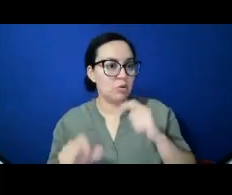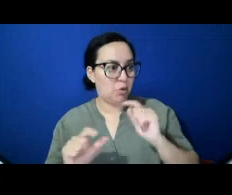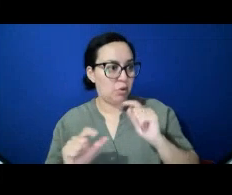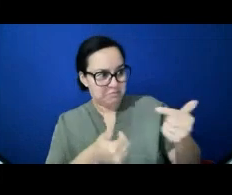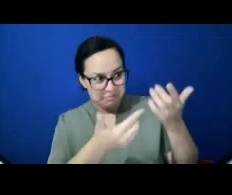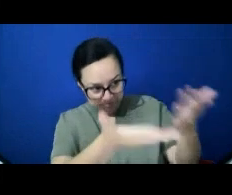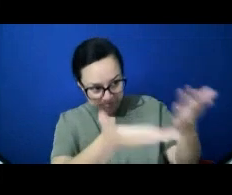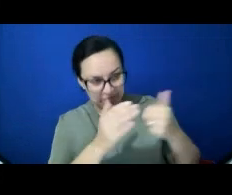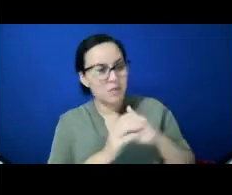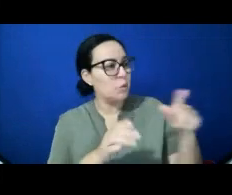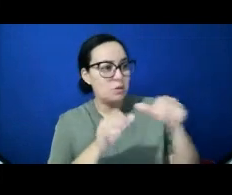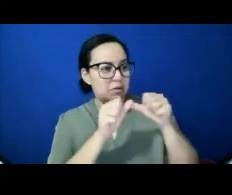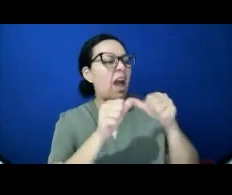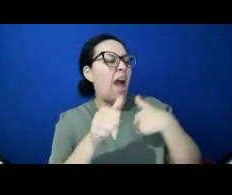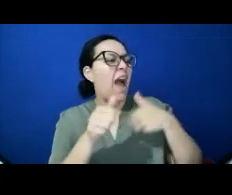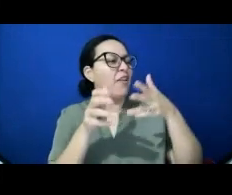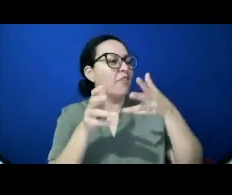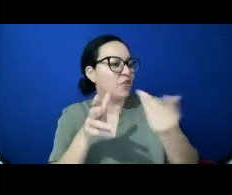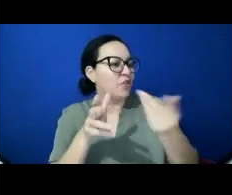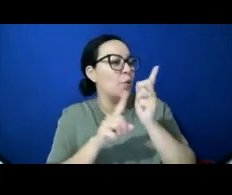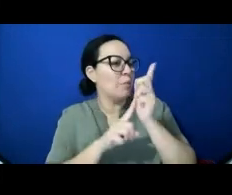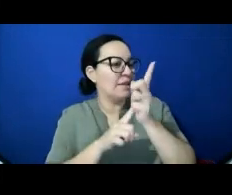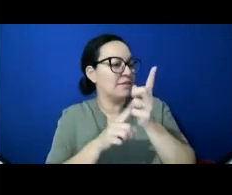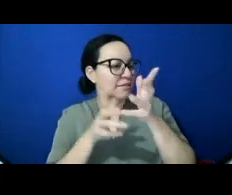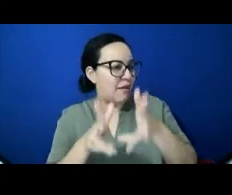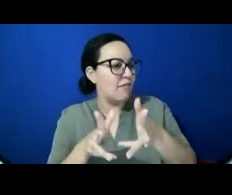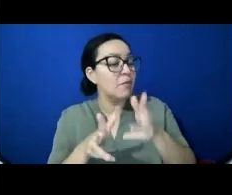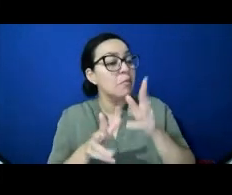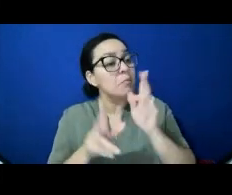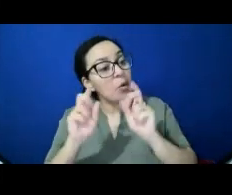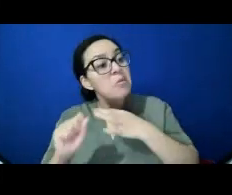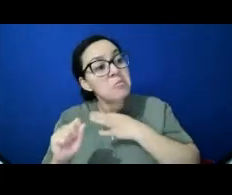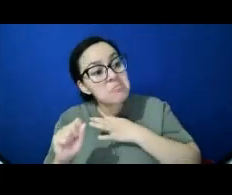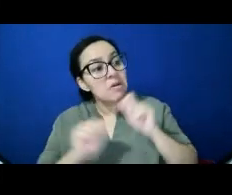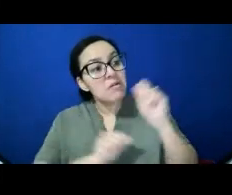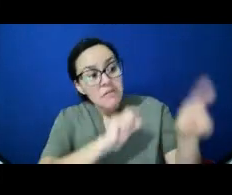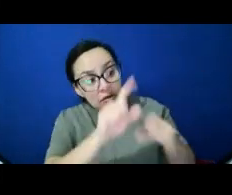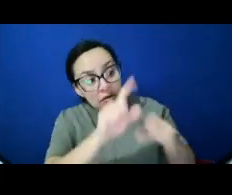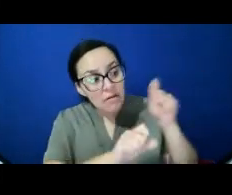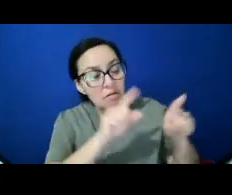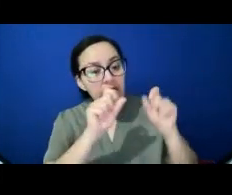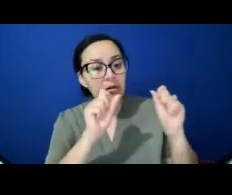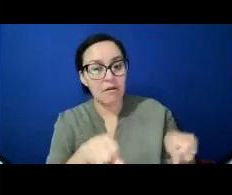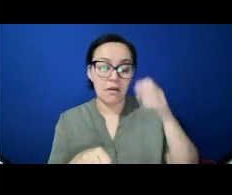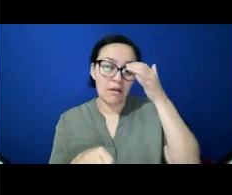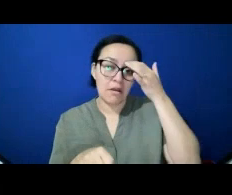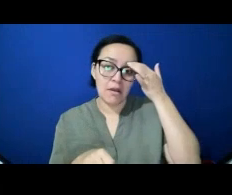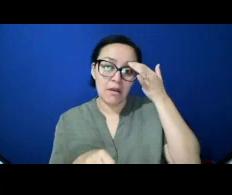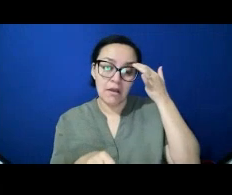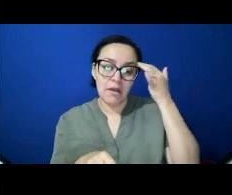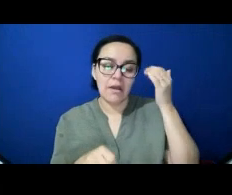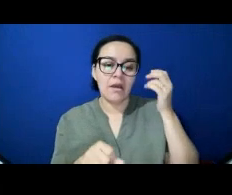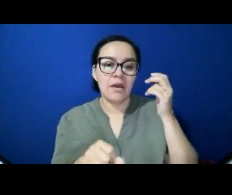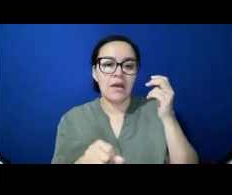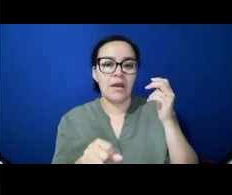So we have some time for questions.